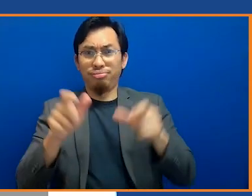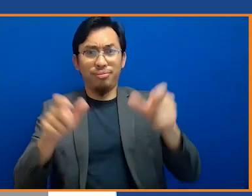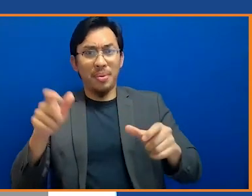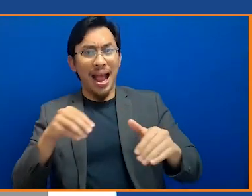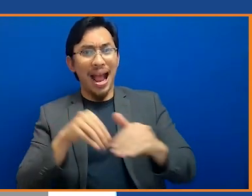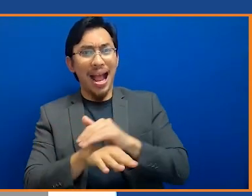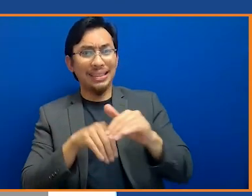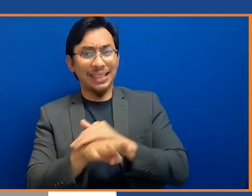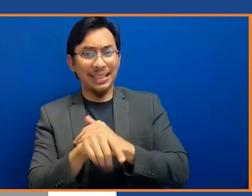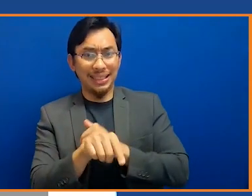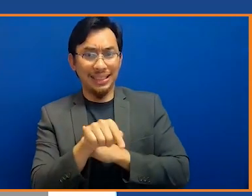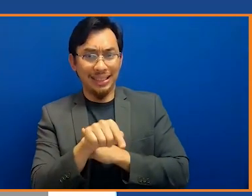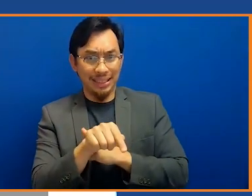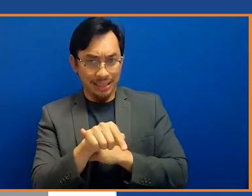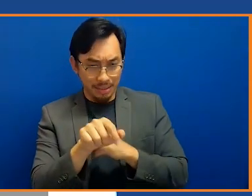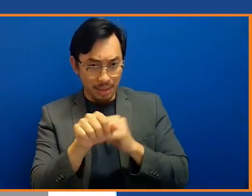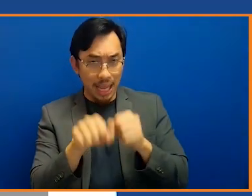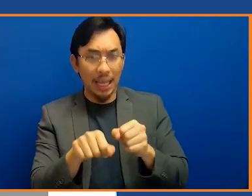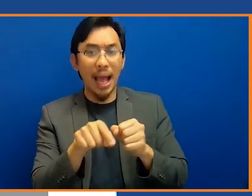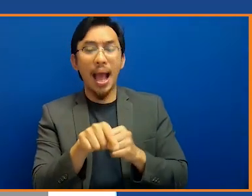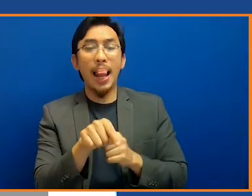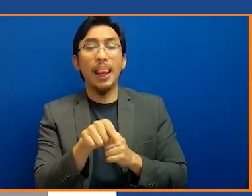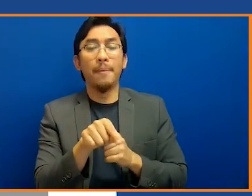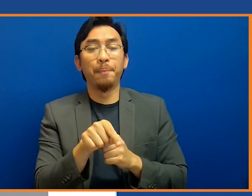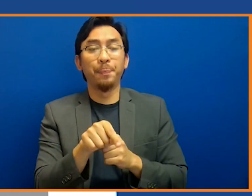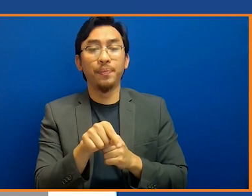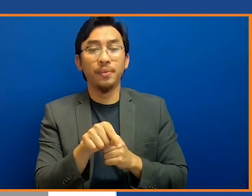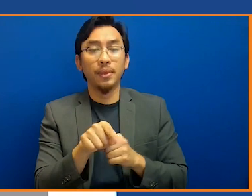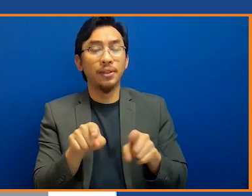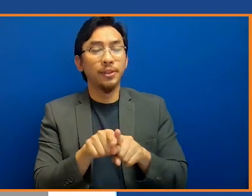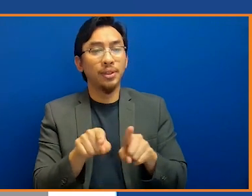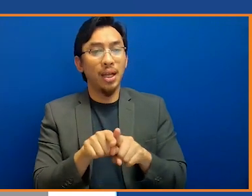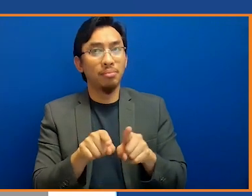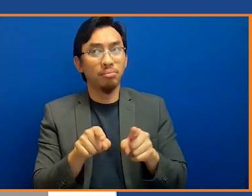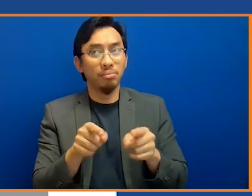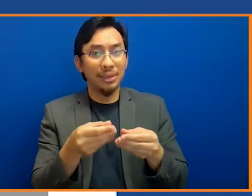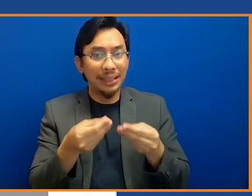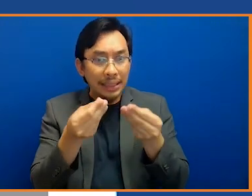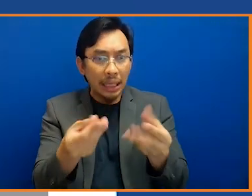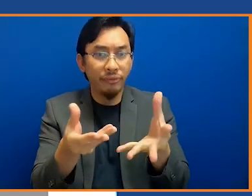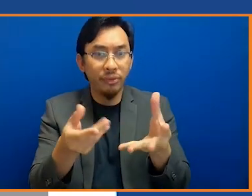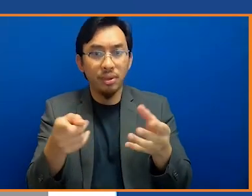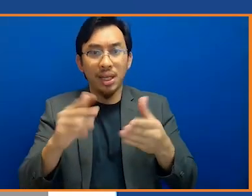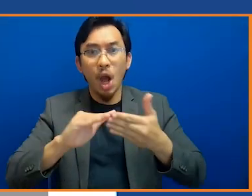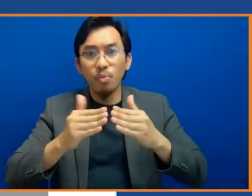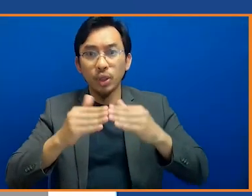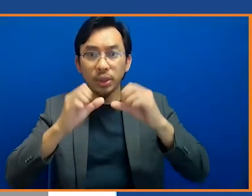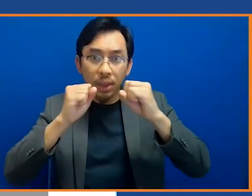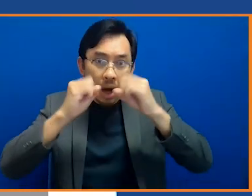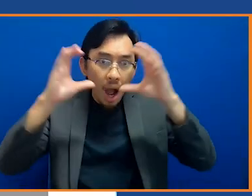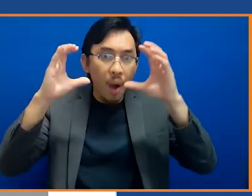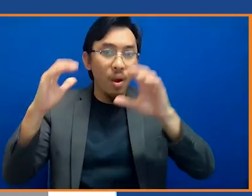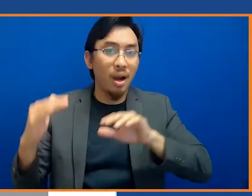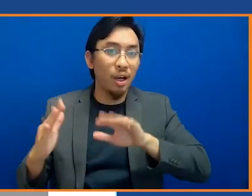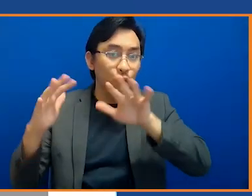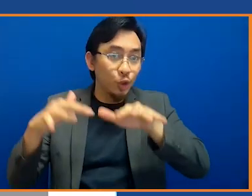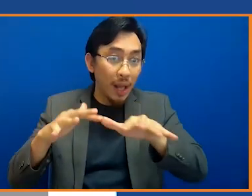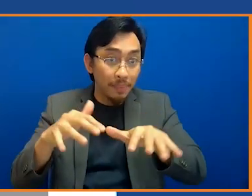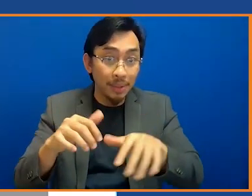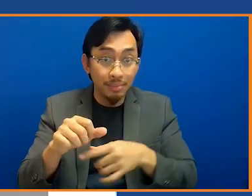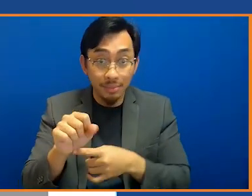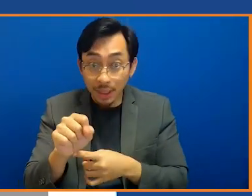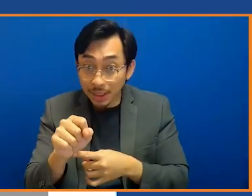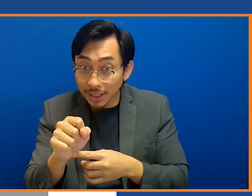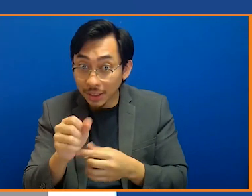popular. How these media can be utilized as channels to increase community awareness towards tsunami hazard.